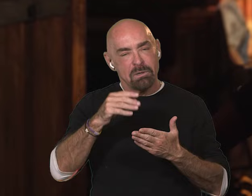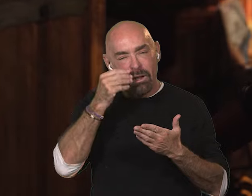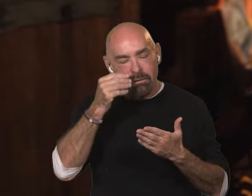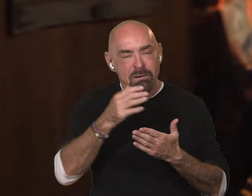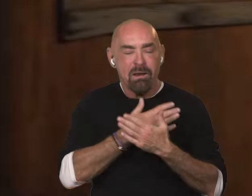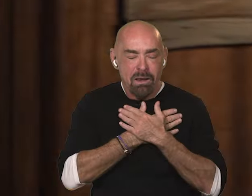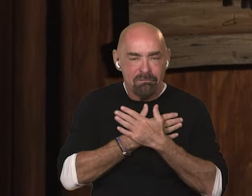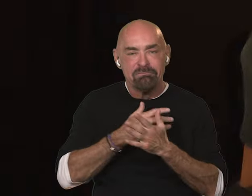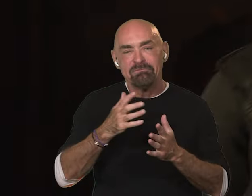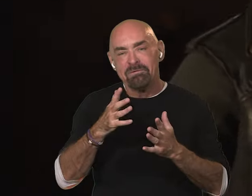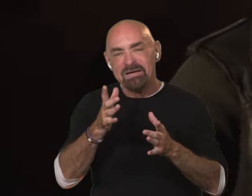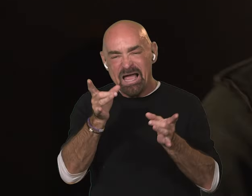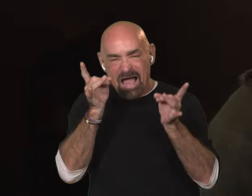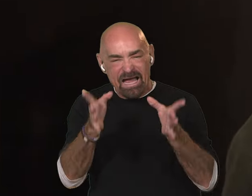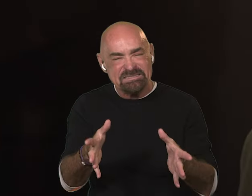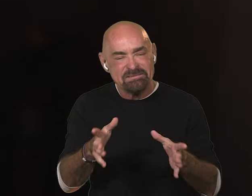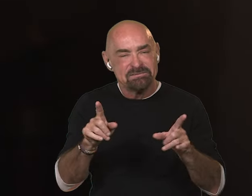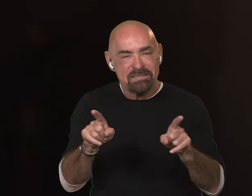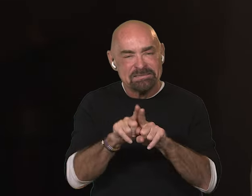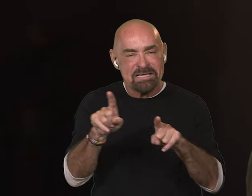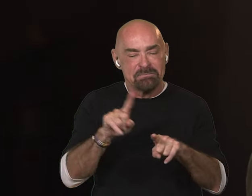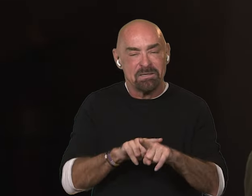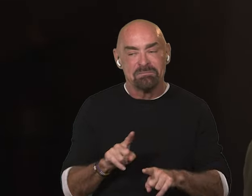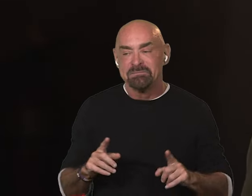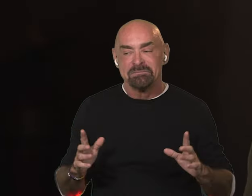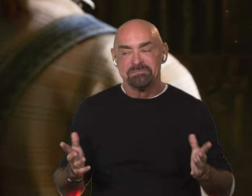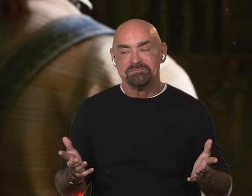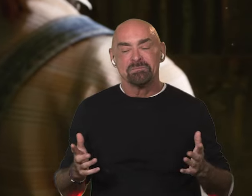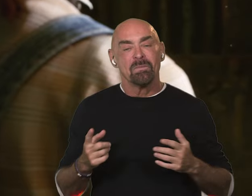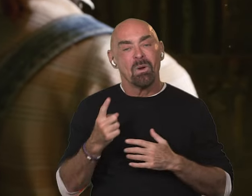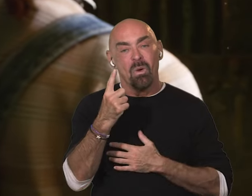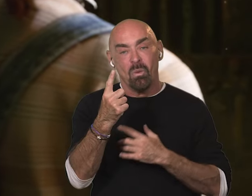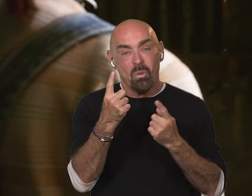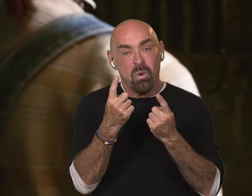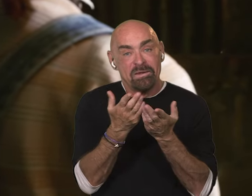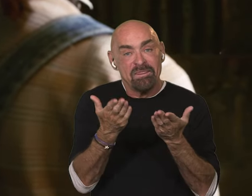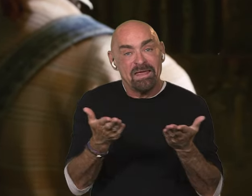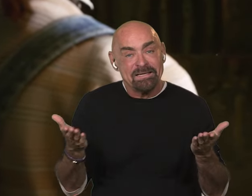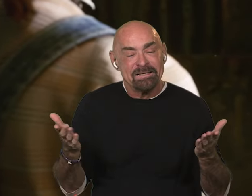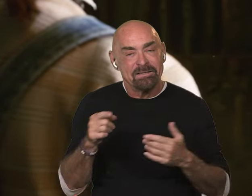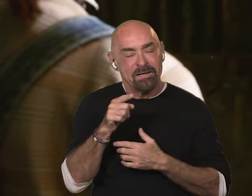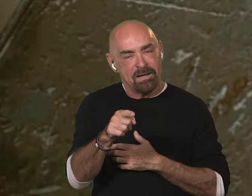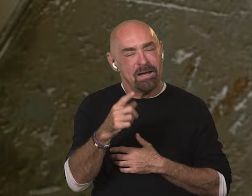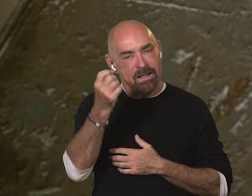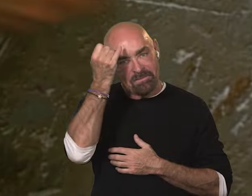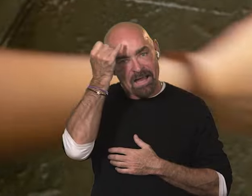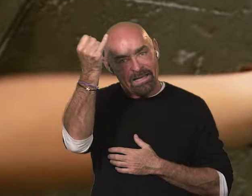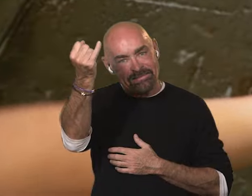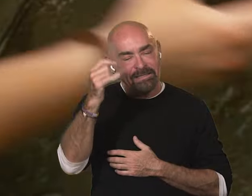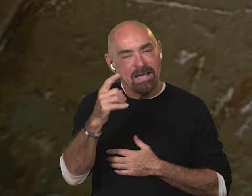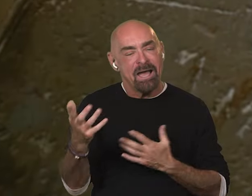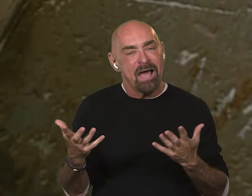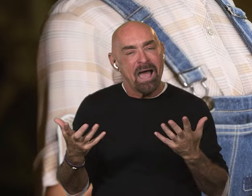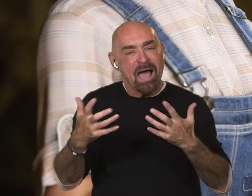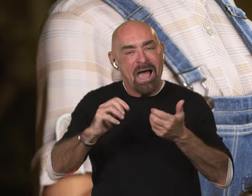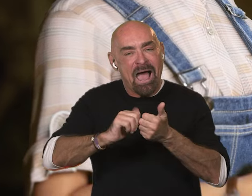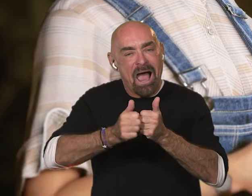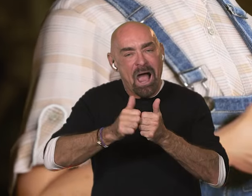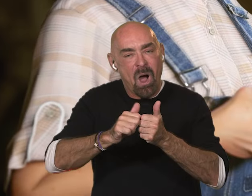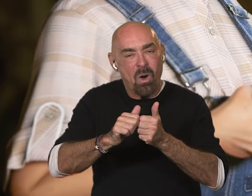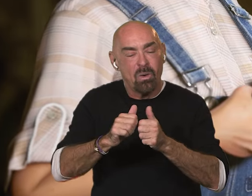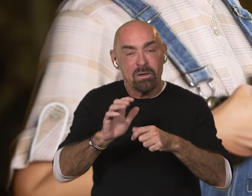and hate at the same time. What? One thing we really latched onto quickly was the idea of